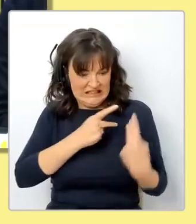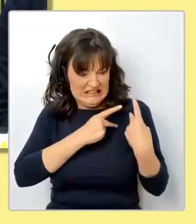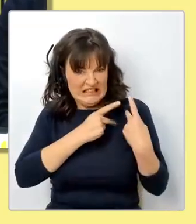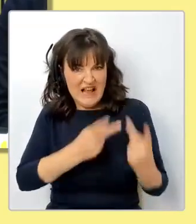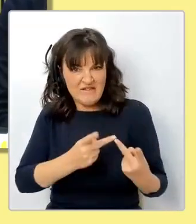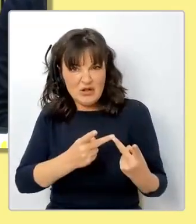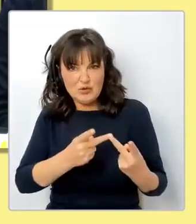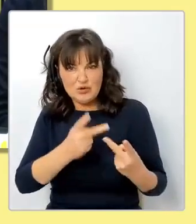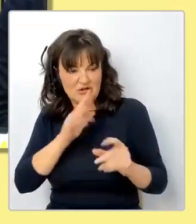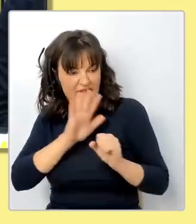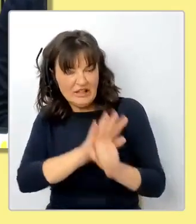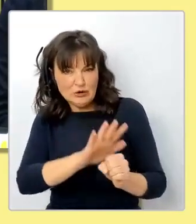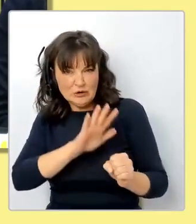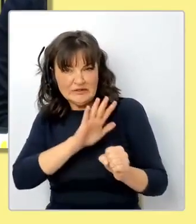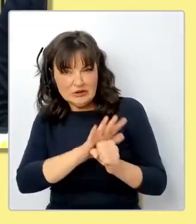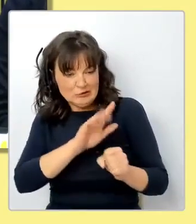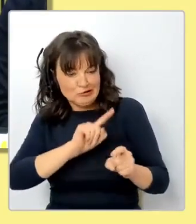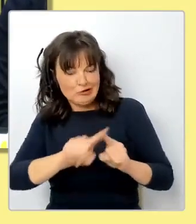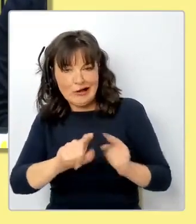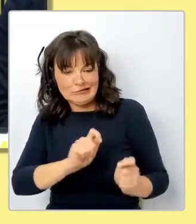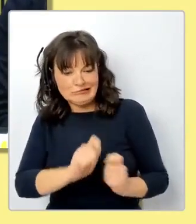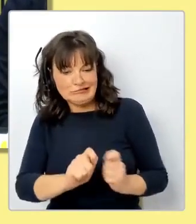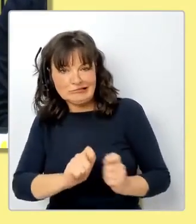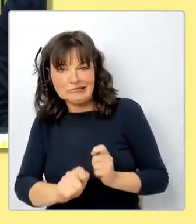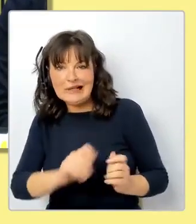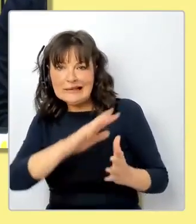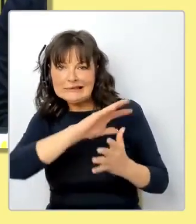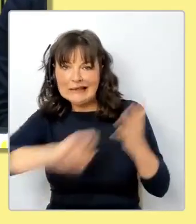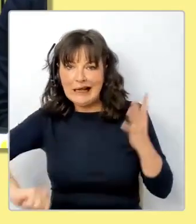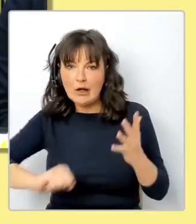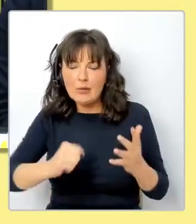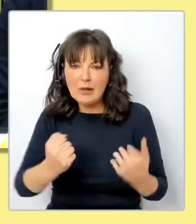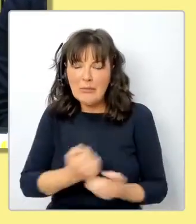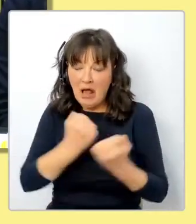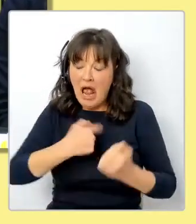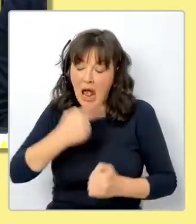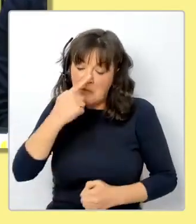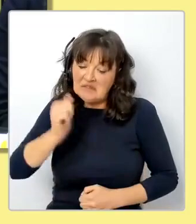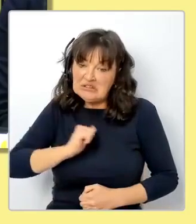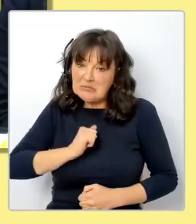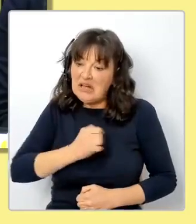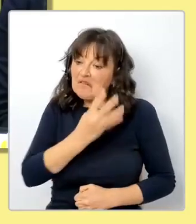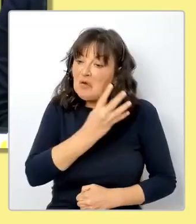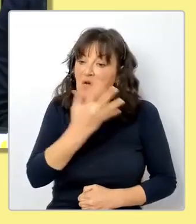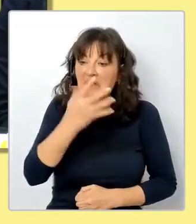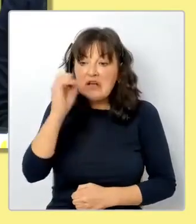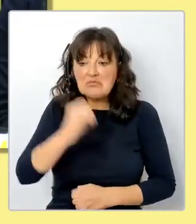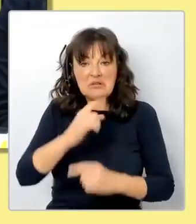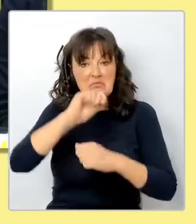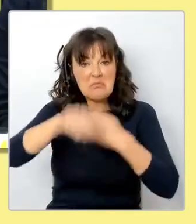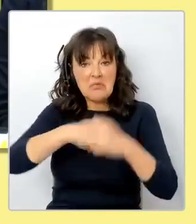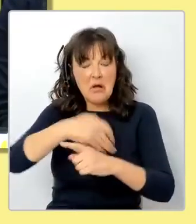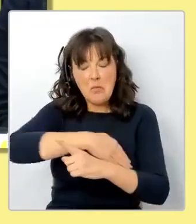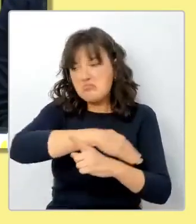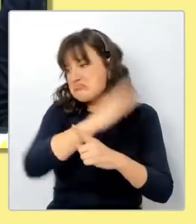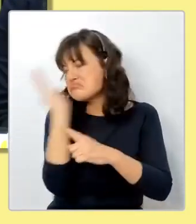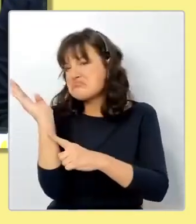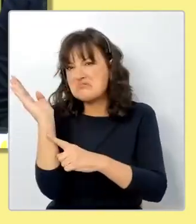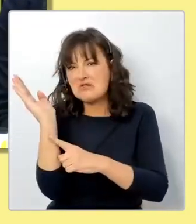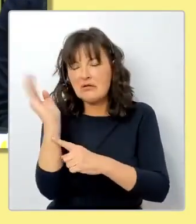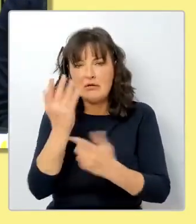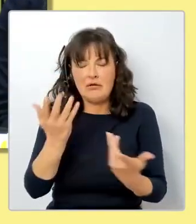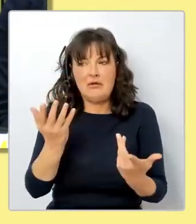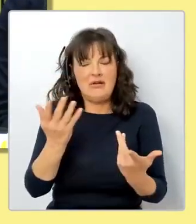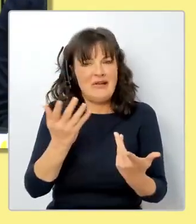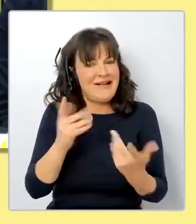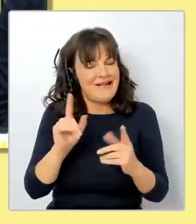at. I would have expected the polls to shift more substantially, and they haven't. So we do need to take a